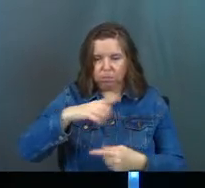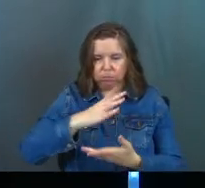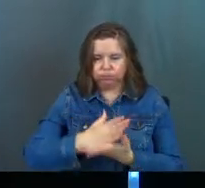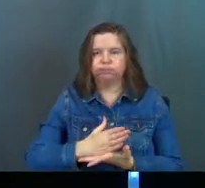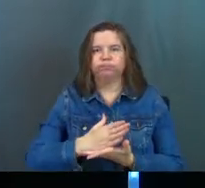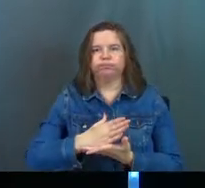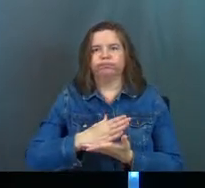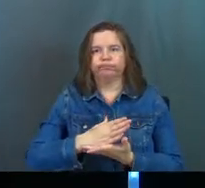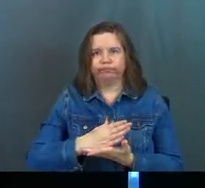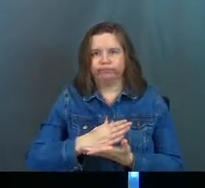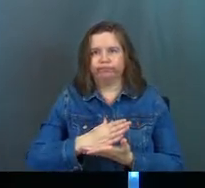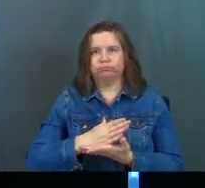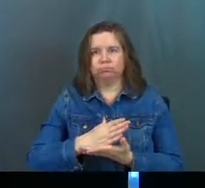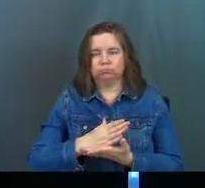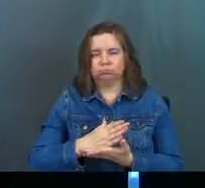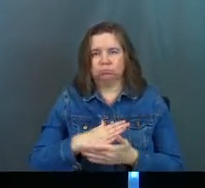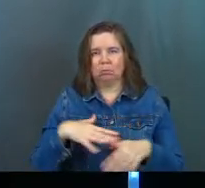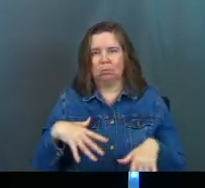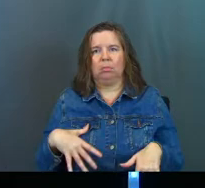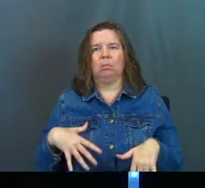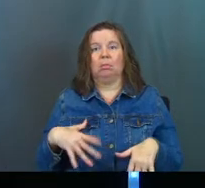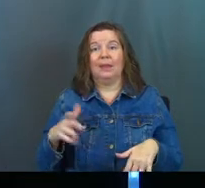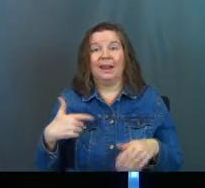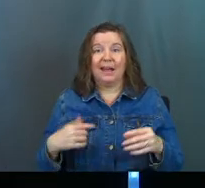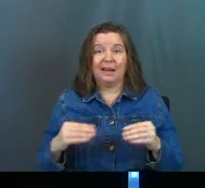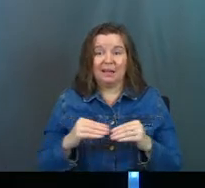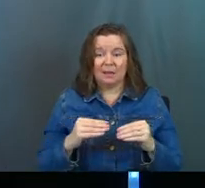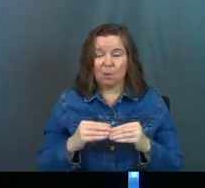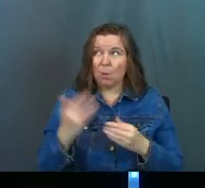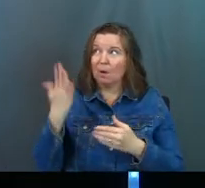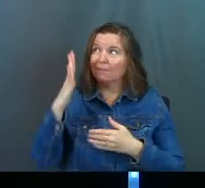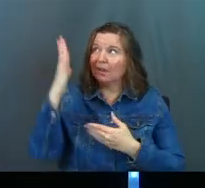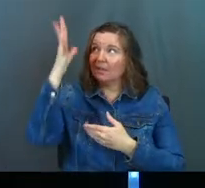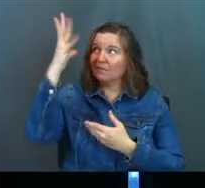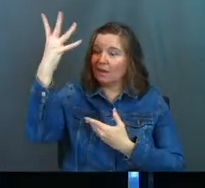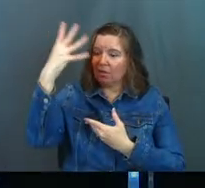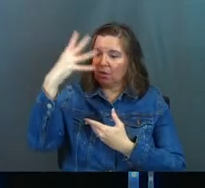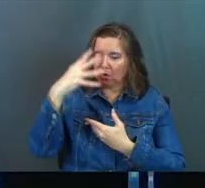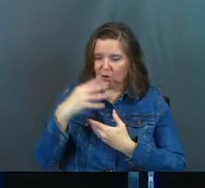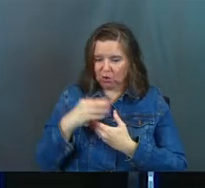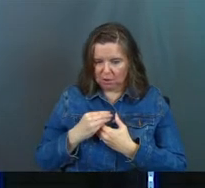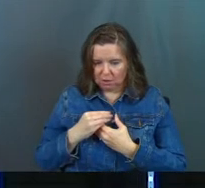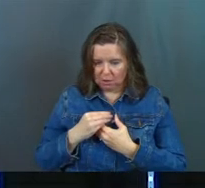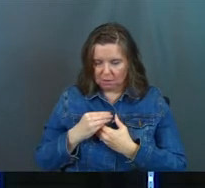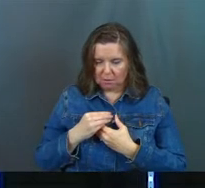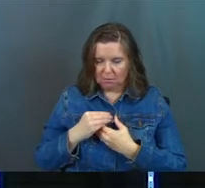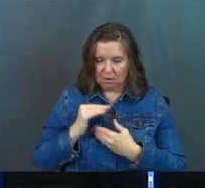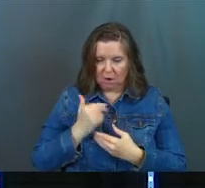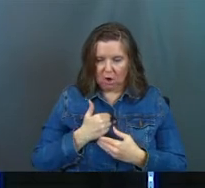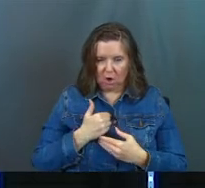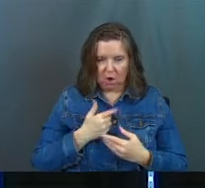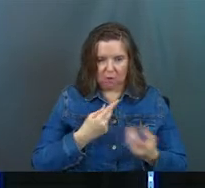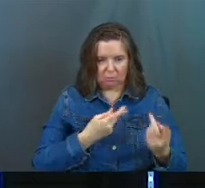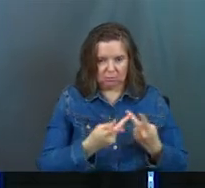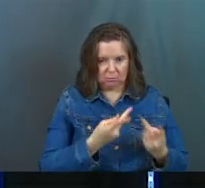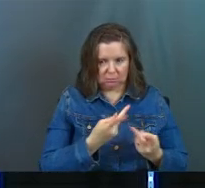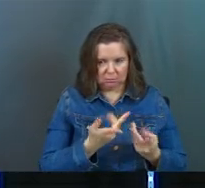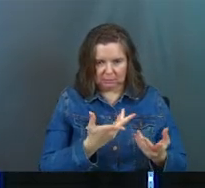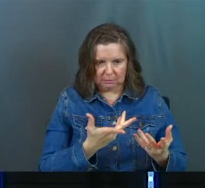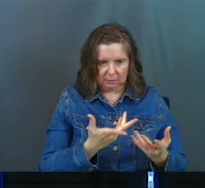for years. And I need a little bit more of God the Father's sanity to come into our